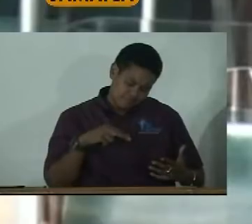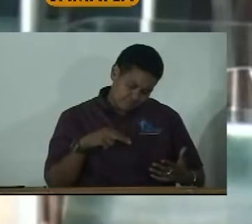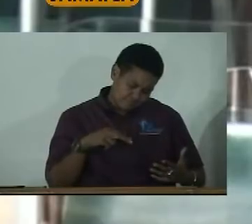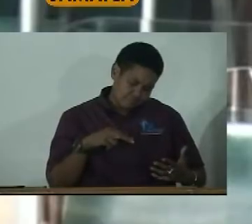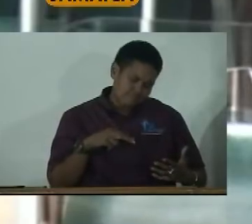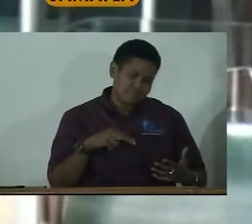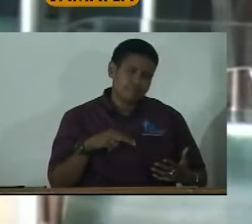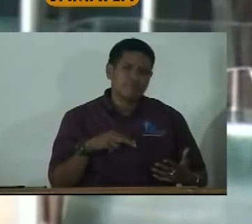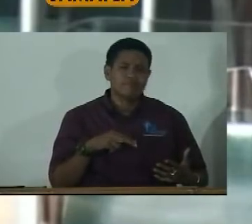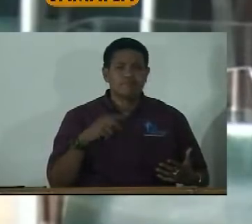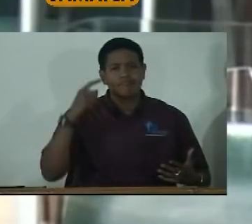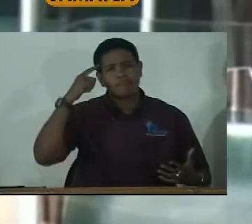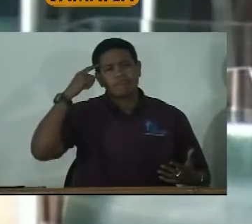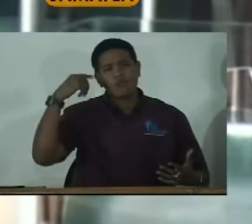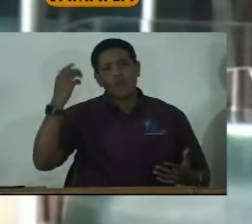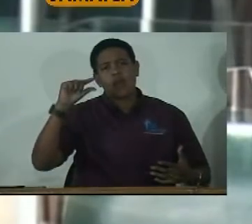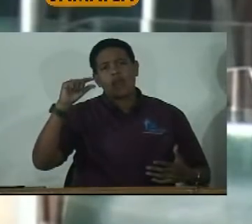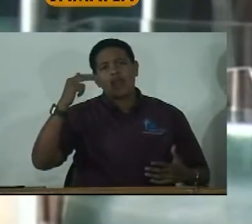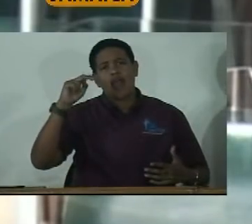Ghana came to mind.